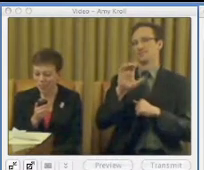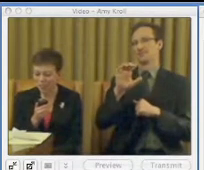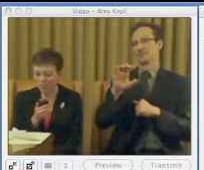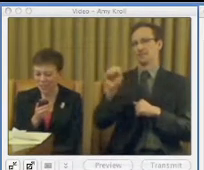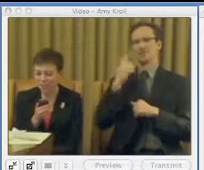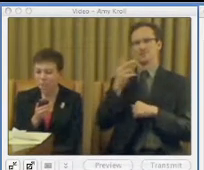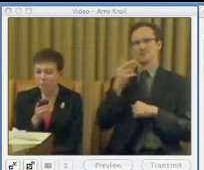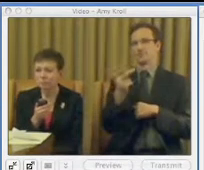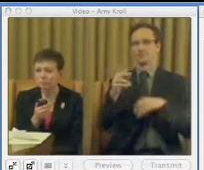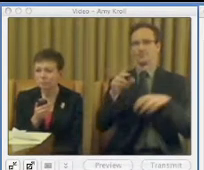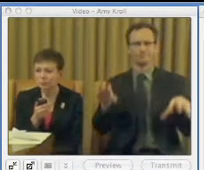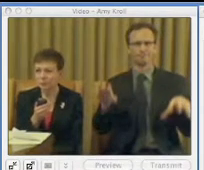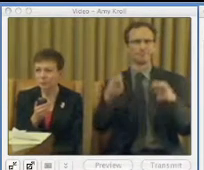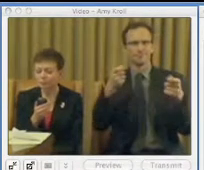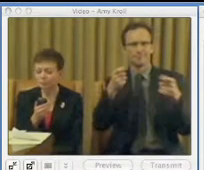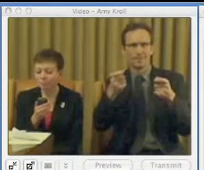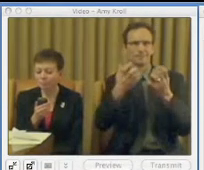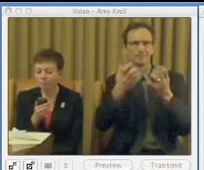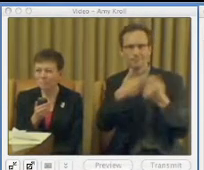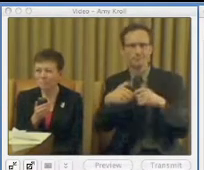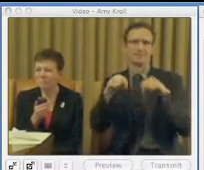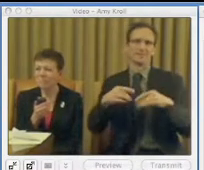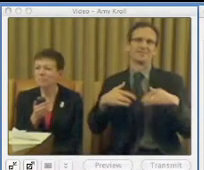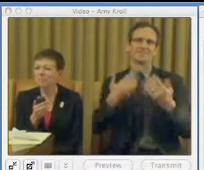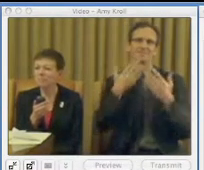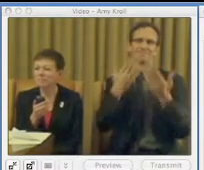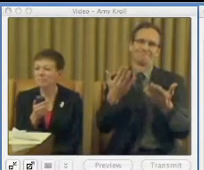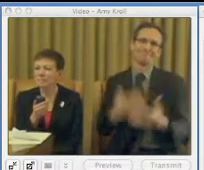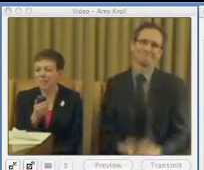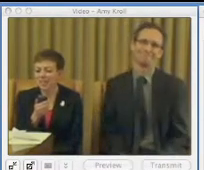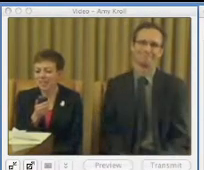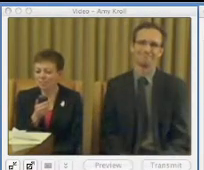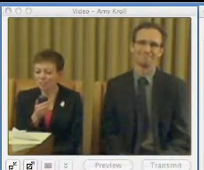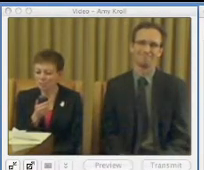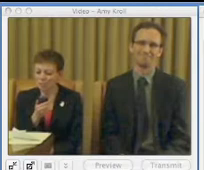their management of this particular event.